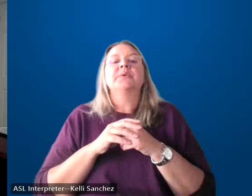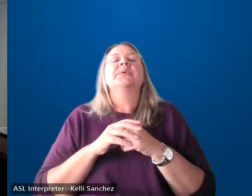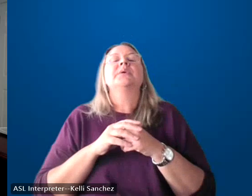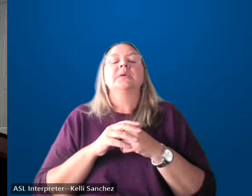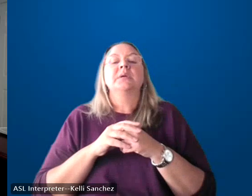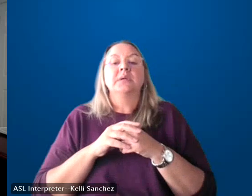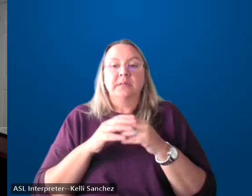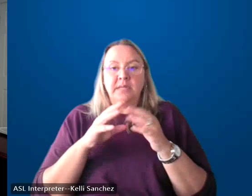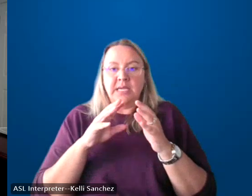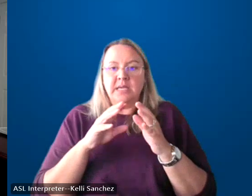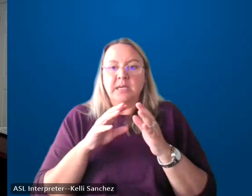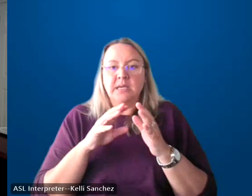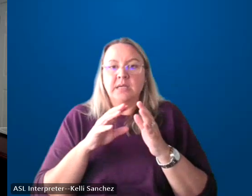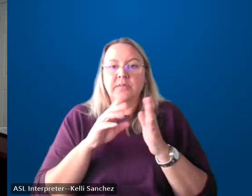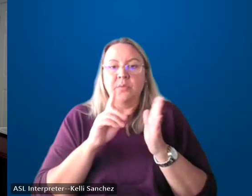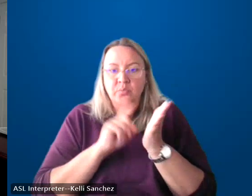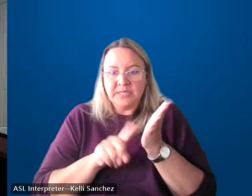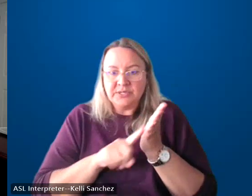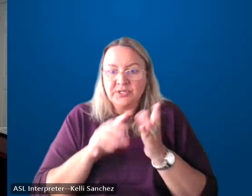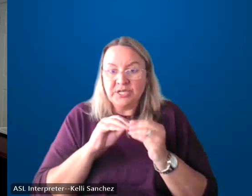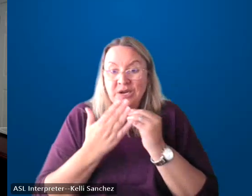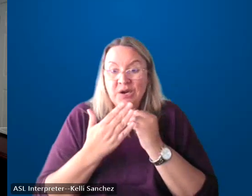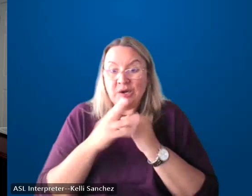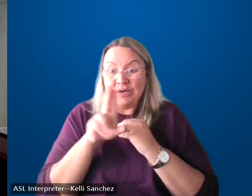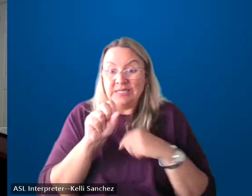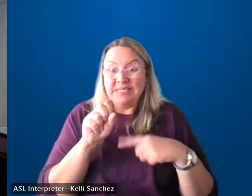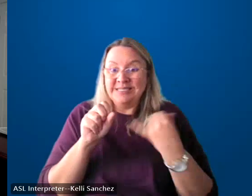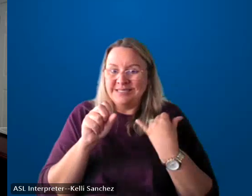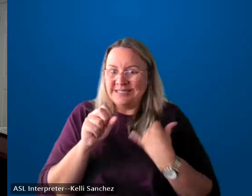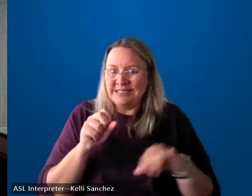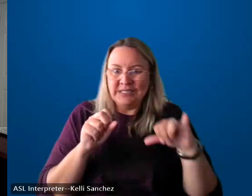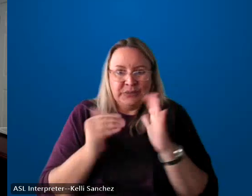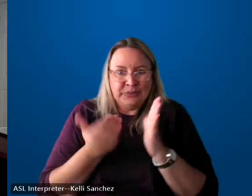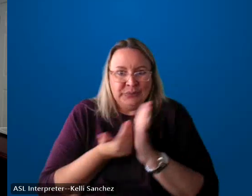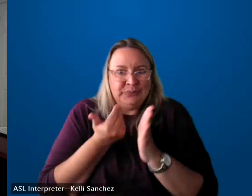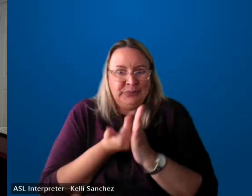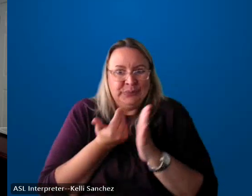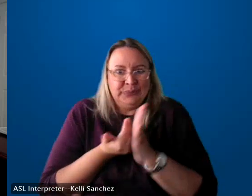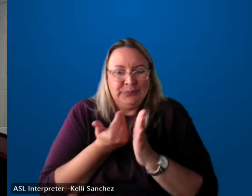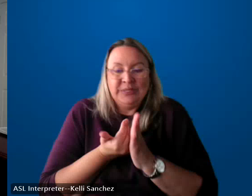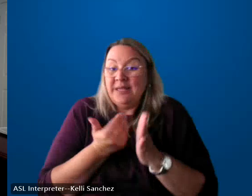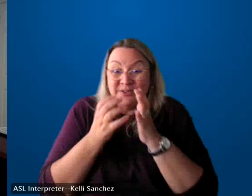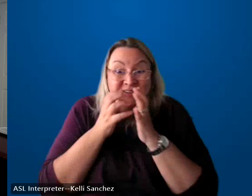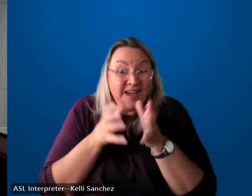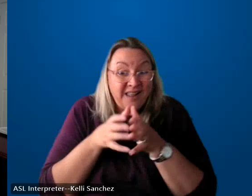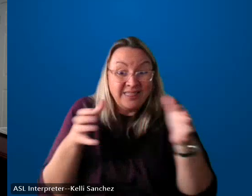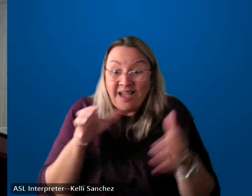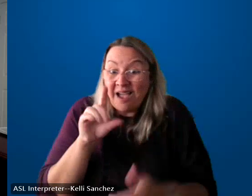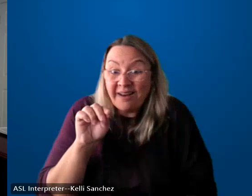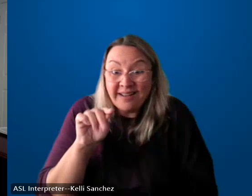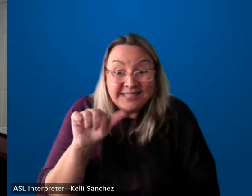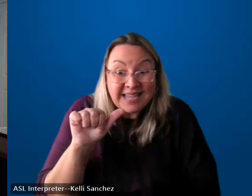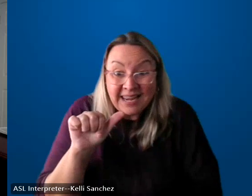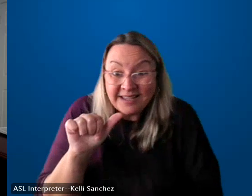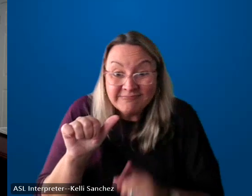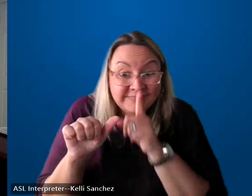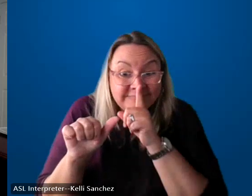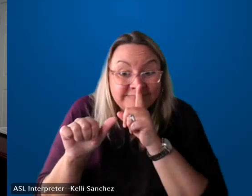modality research in our country is still very, very young. There's not a lot of data. There's not a lot